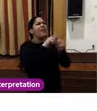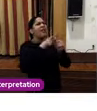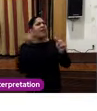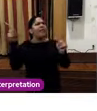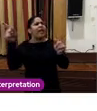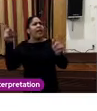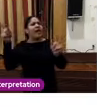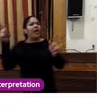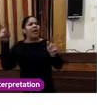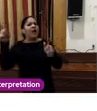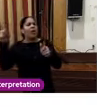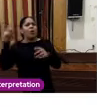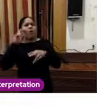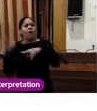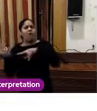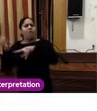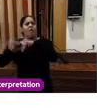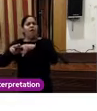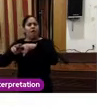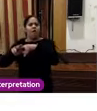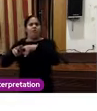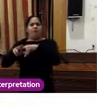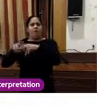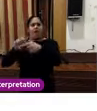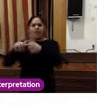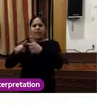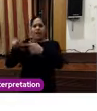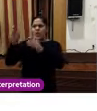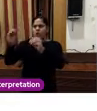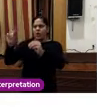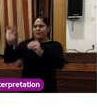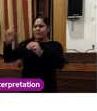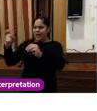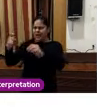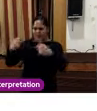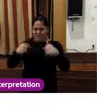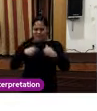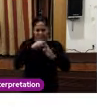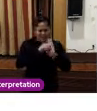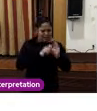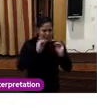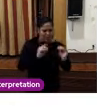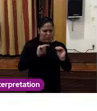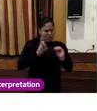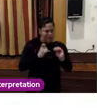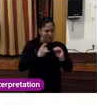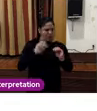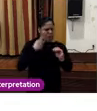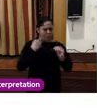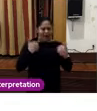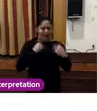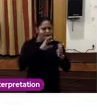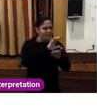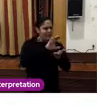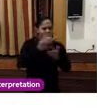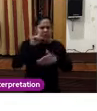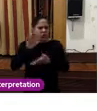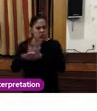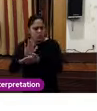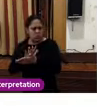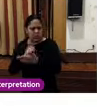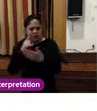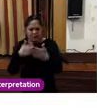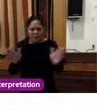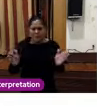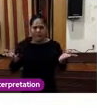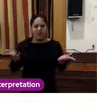5 cents, and then our public schools don't get the same amount of funding, and we're still back at square one. And so what I